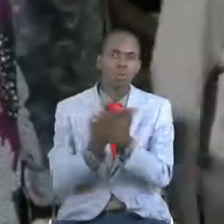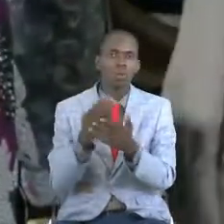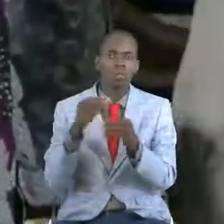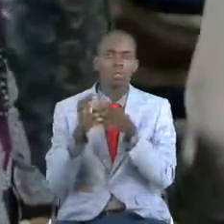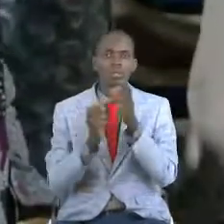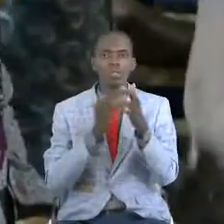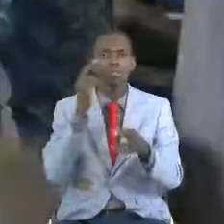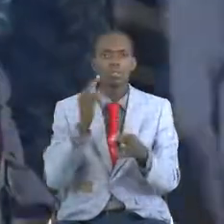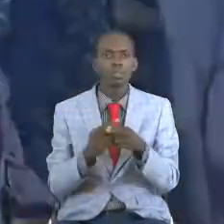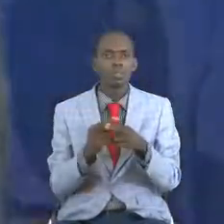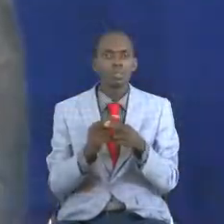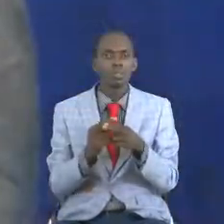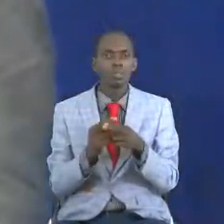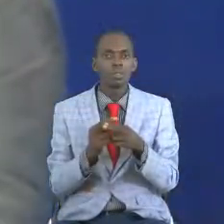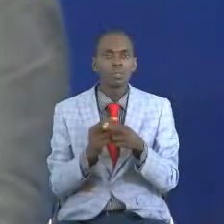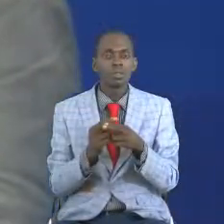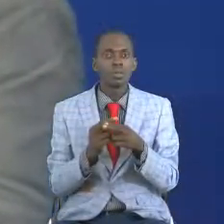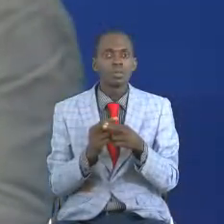Look at yourself now.